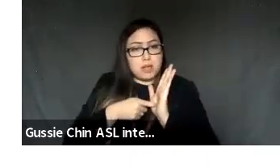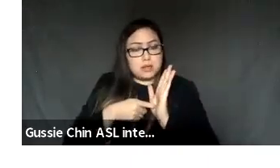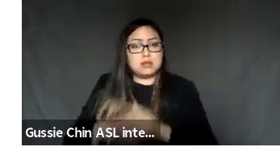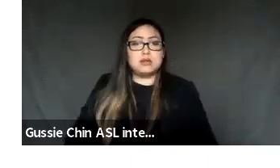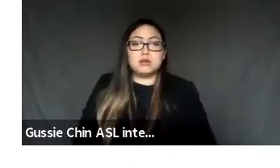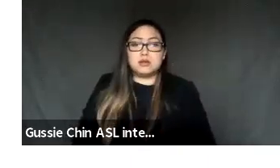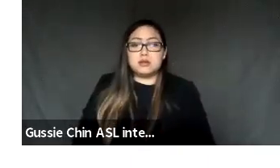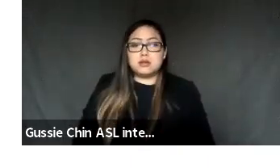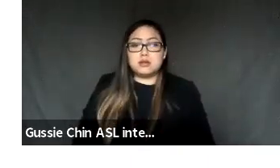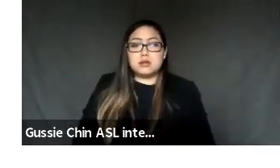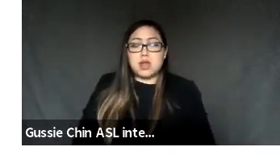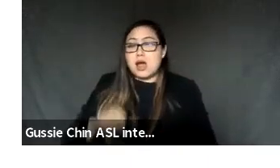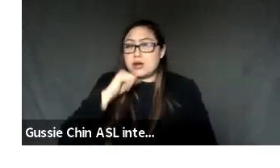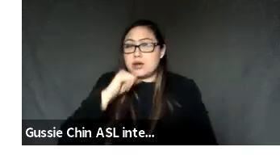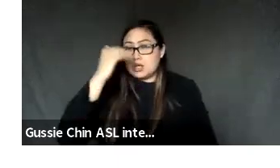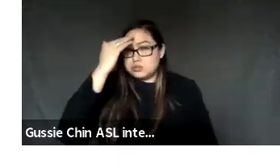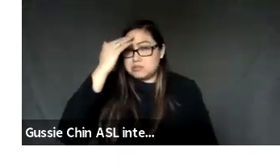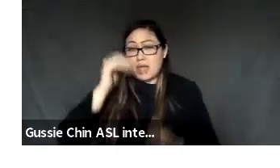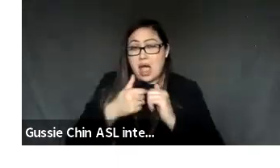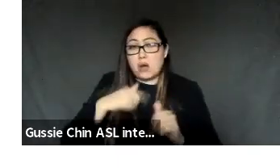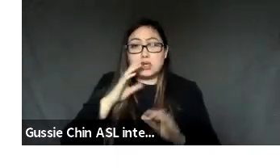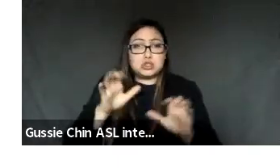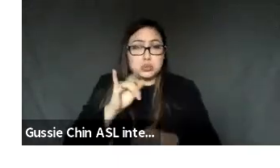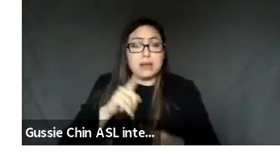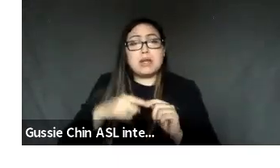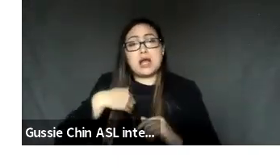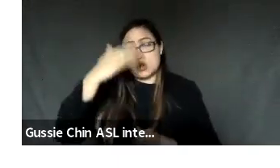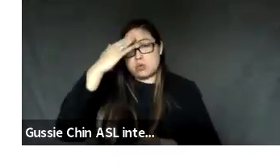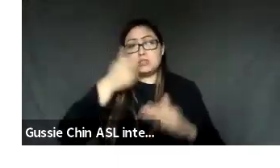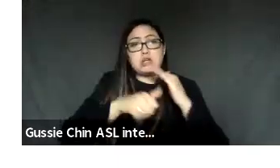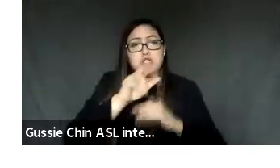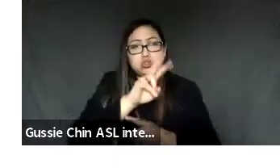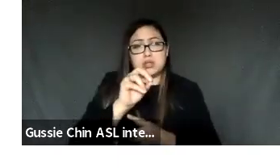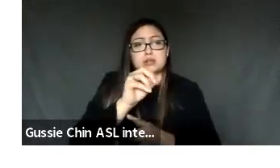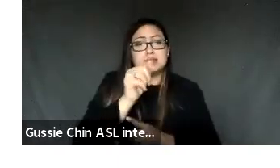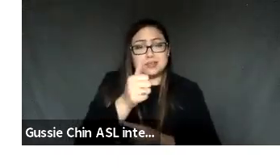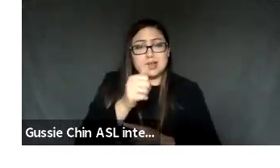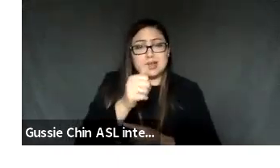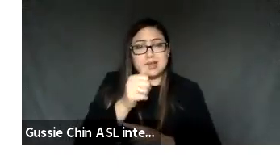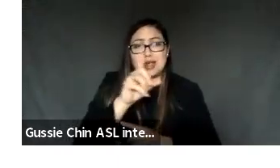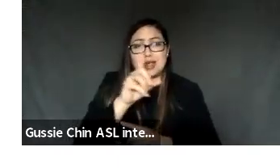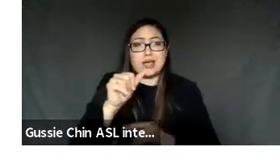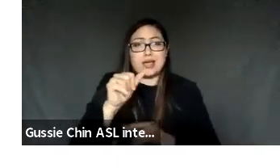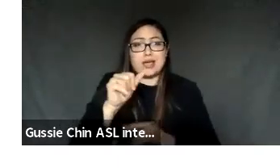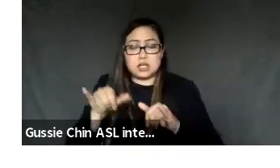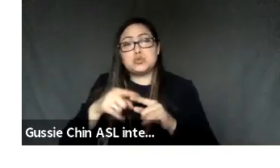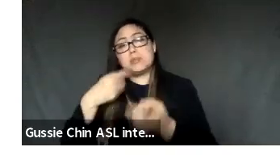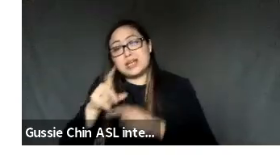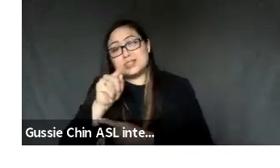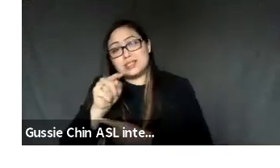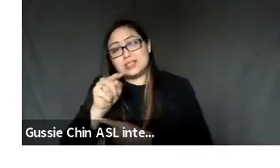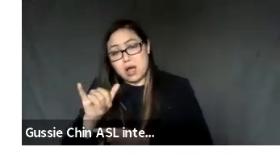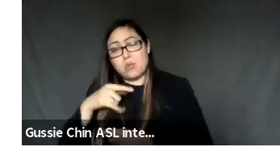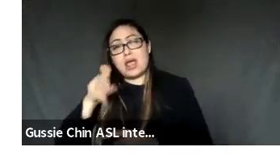how that's going to be done, but I do know that if it was under the 2010 ADA standards to replace the TTYs, we'd have to open up the